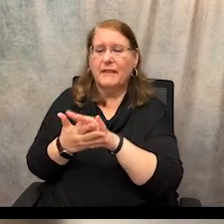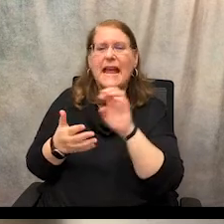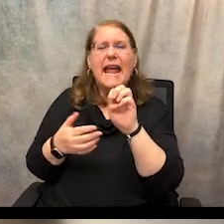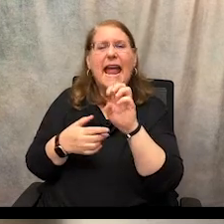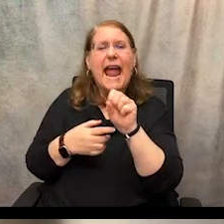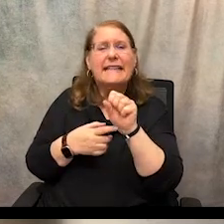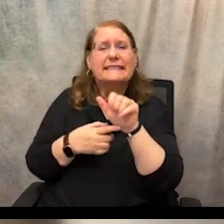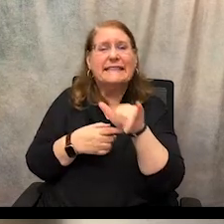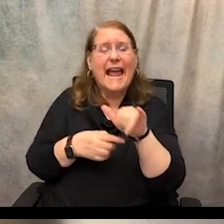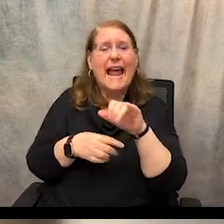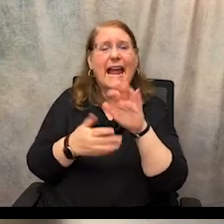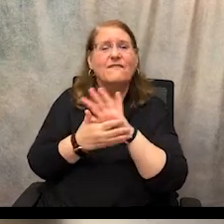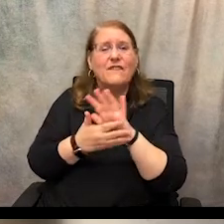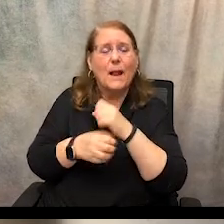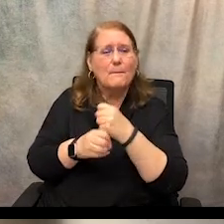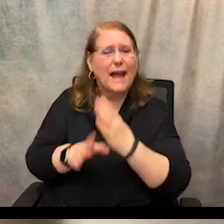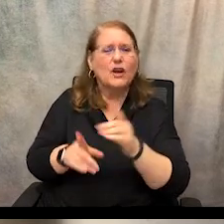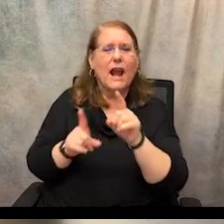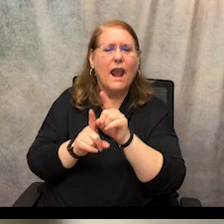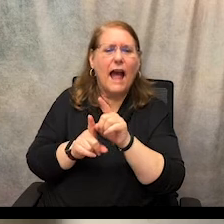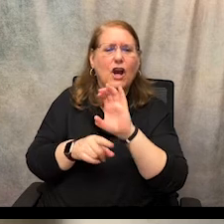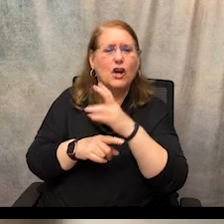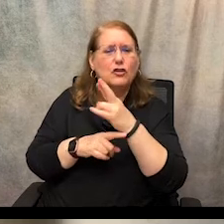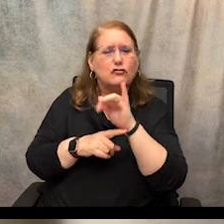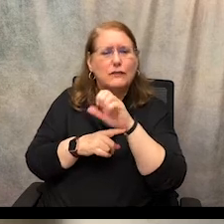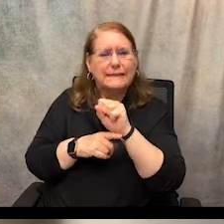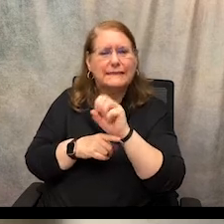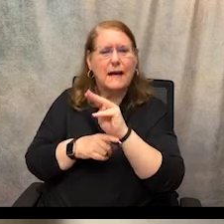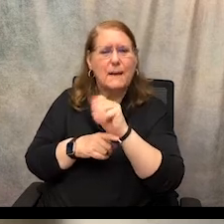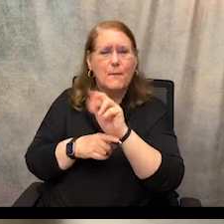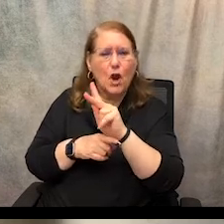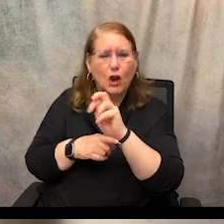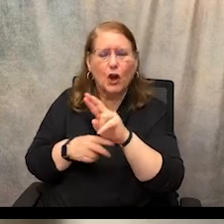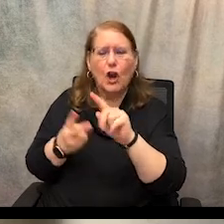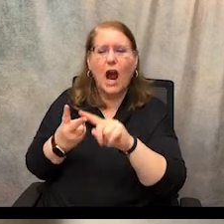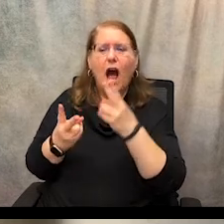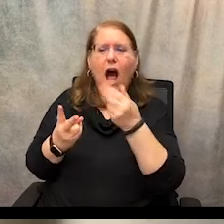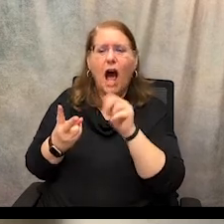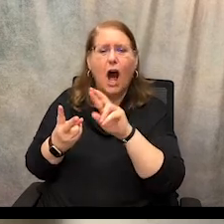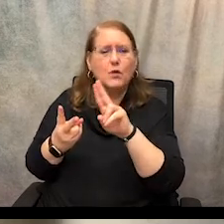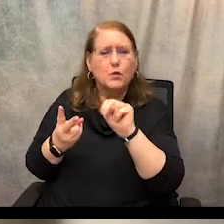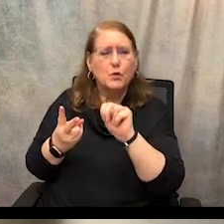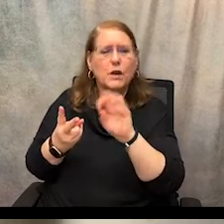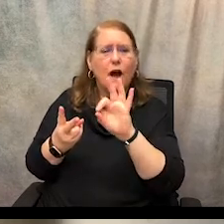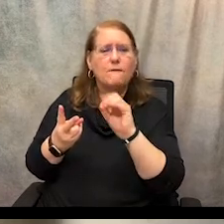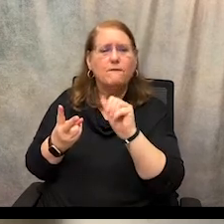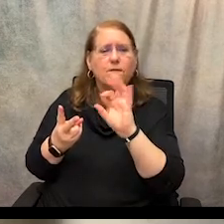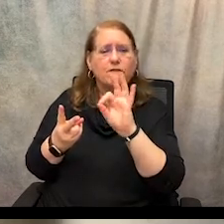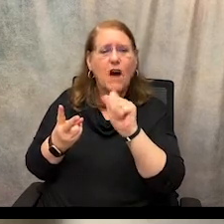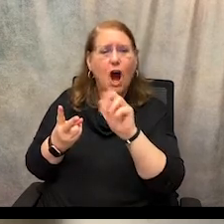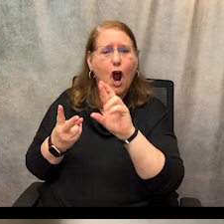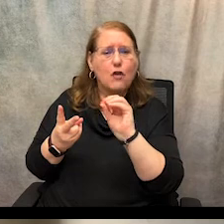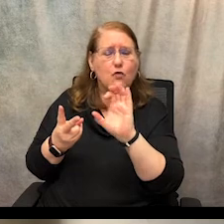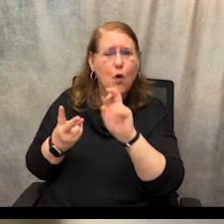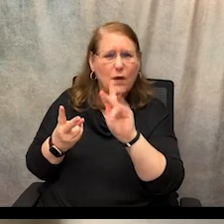essay filmmakers like Chris Marker and Haroon Farouki were sort of like largely significant. I have a